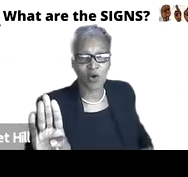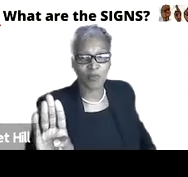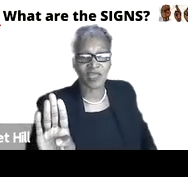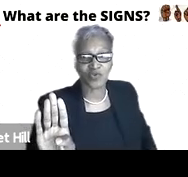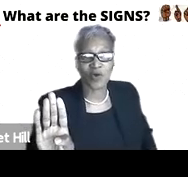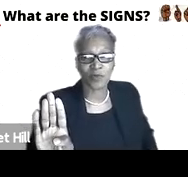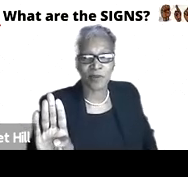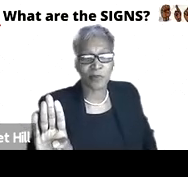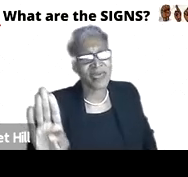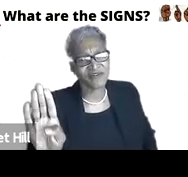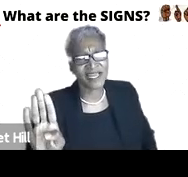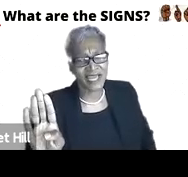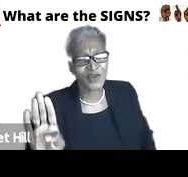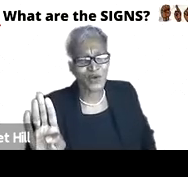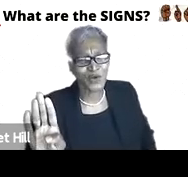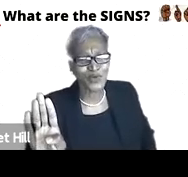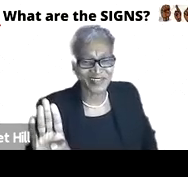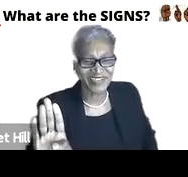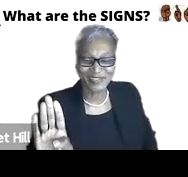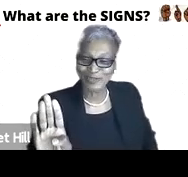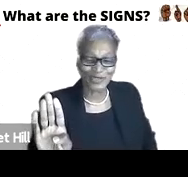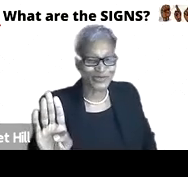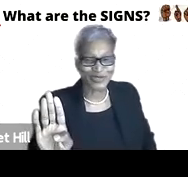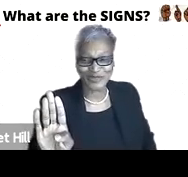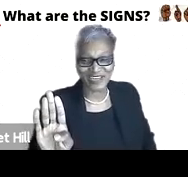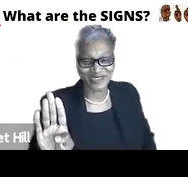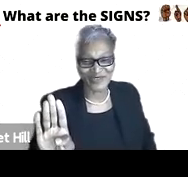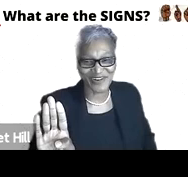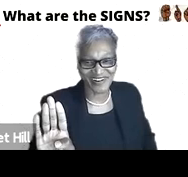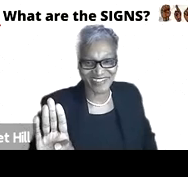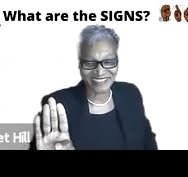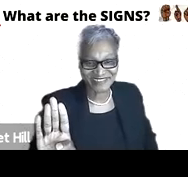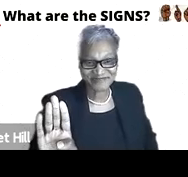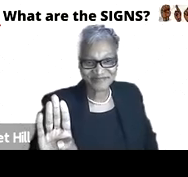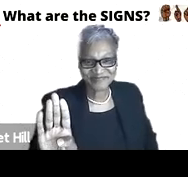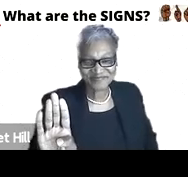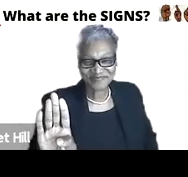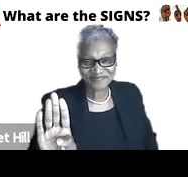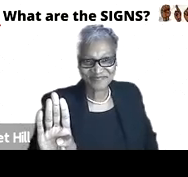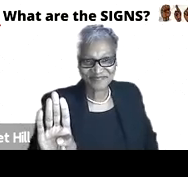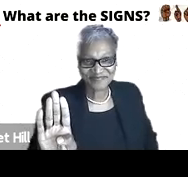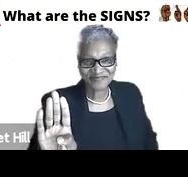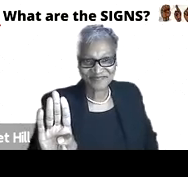them that I hope that you all remember. Matter of fact, I know you will, because you all are doing great so far.